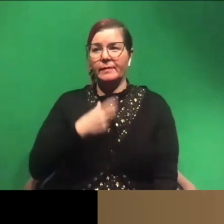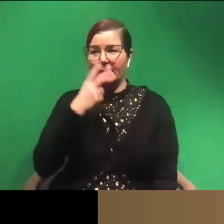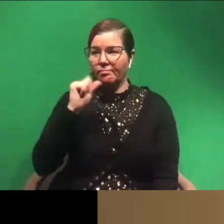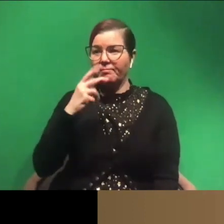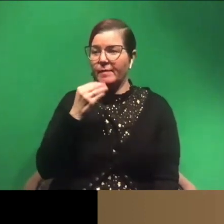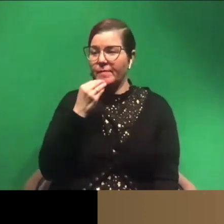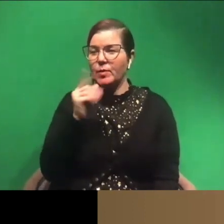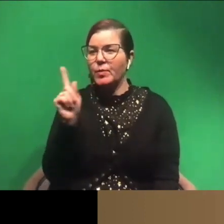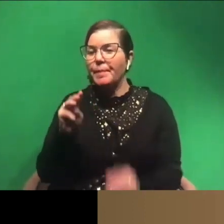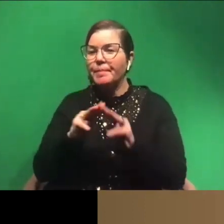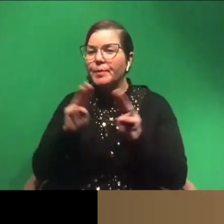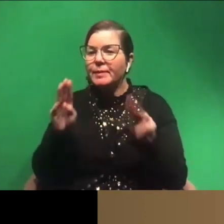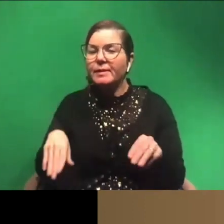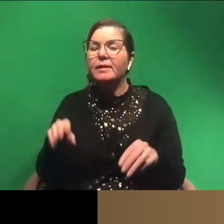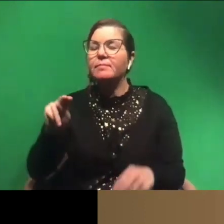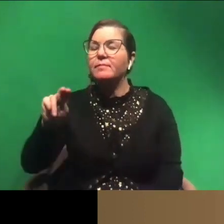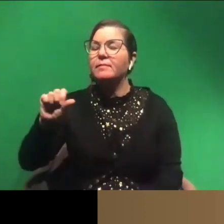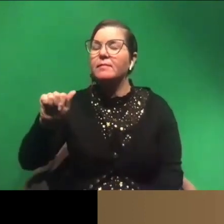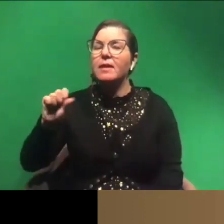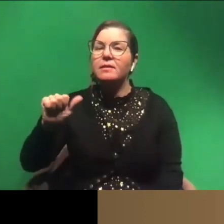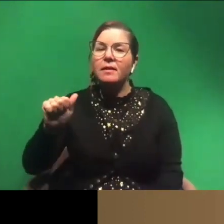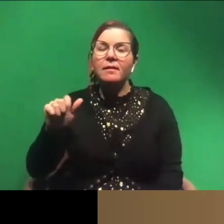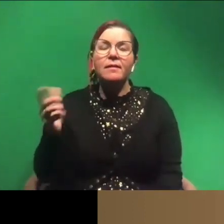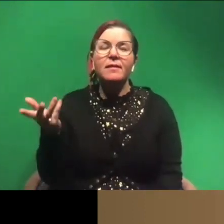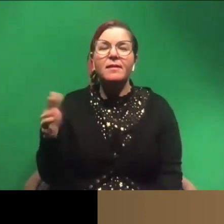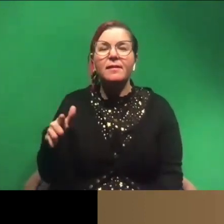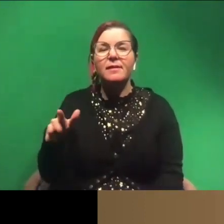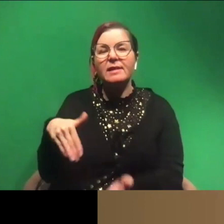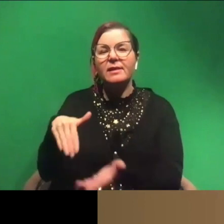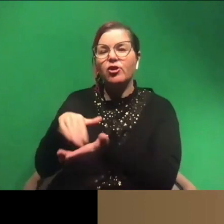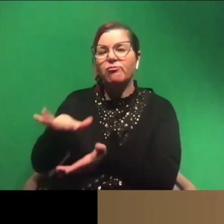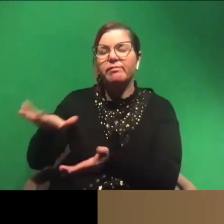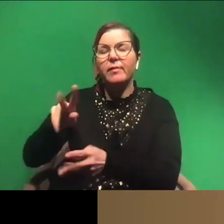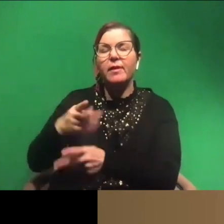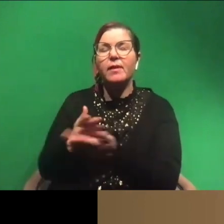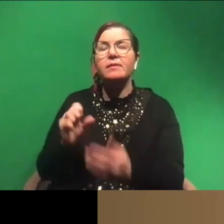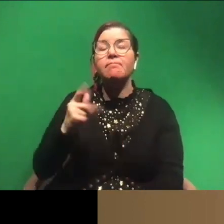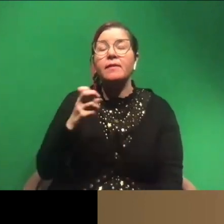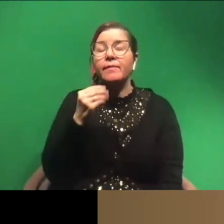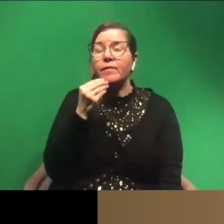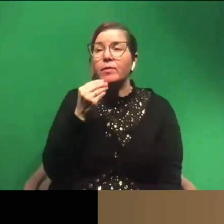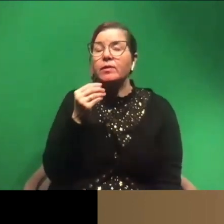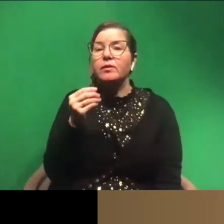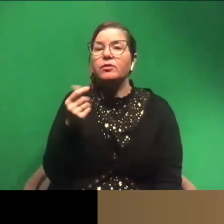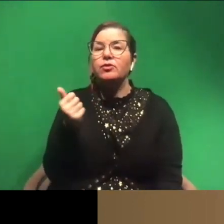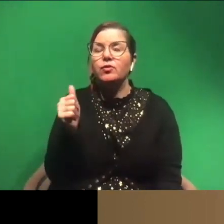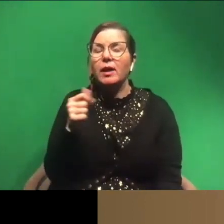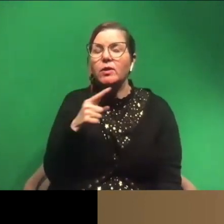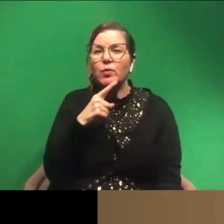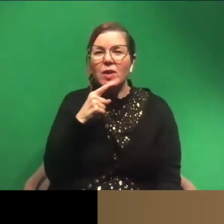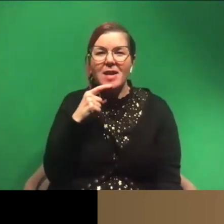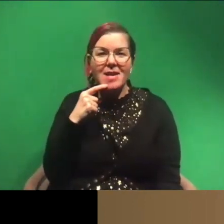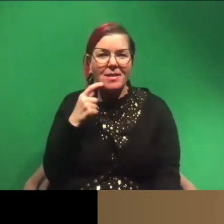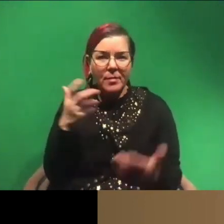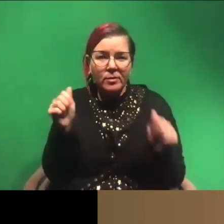museums and like at NASA centers and stuff like that. So space food is where they try to dehydrate it as much as